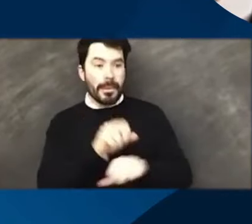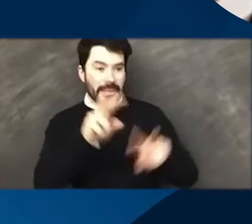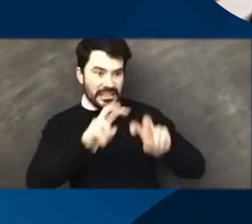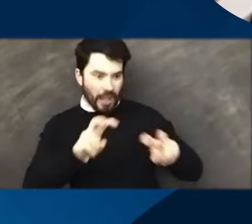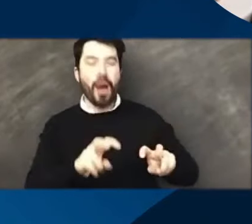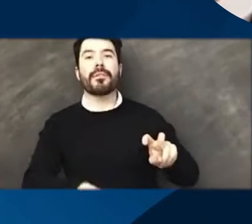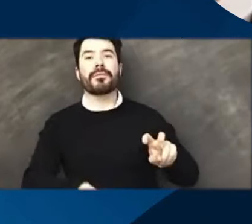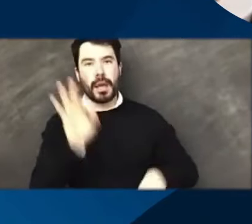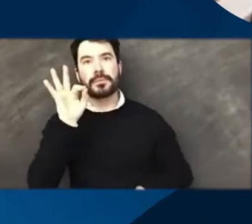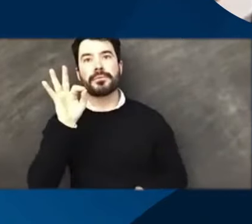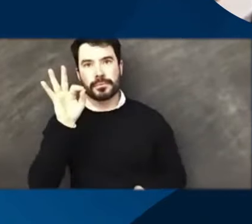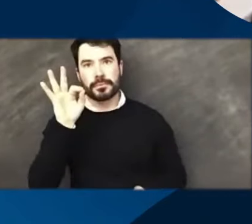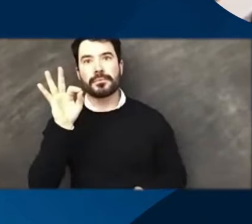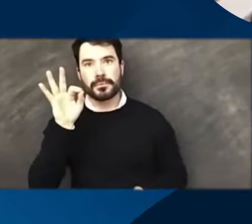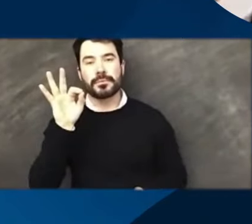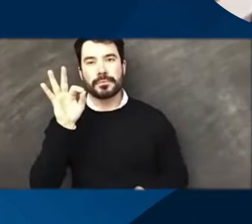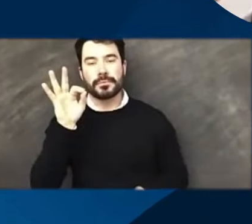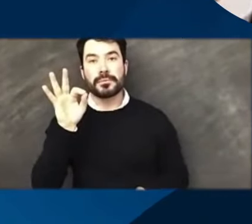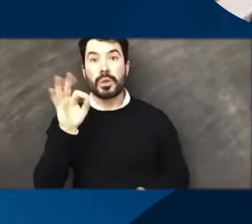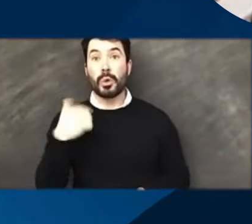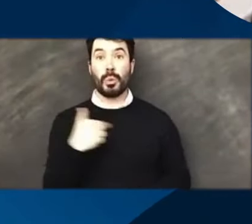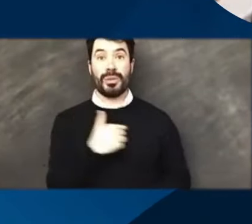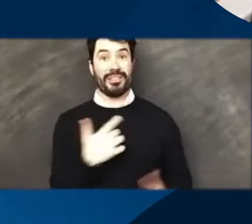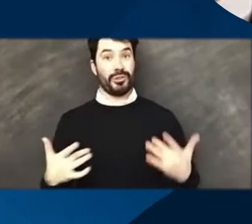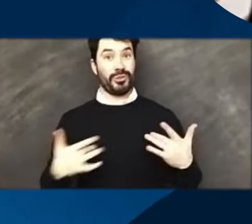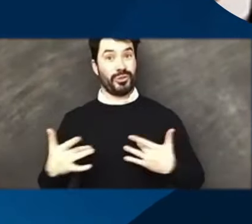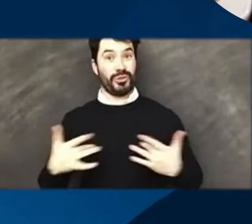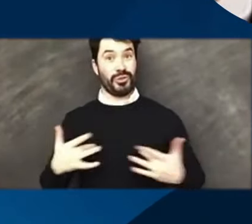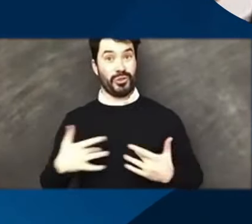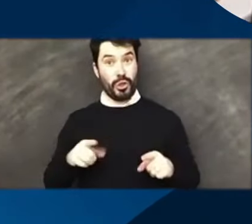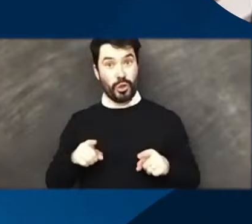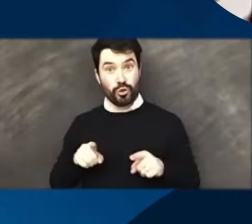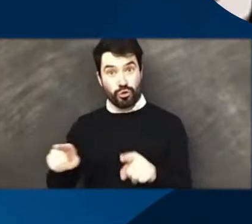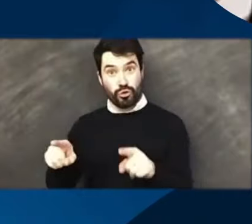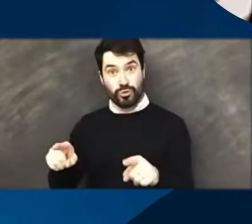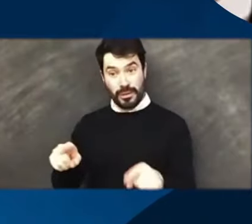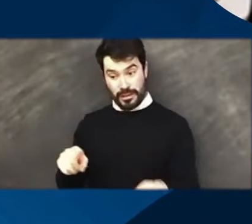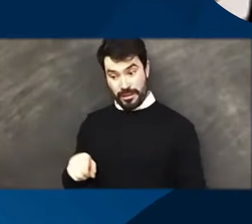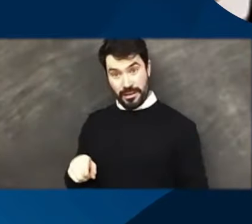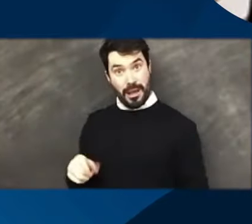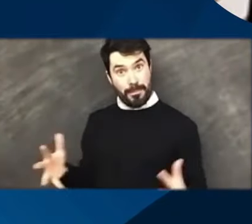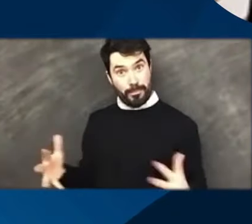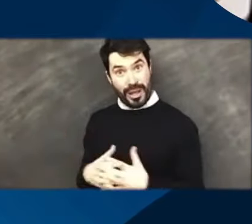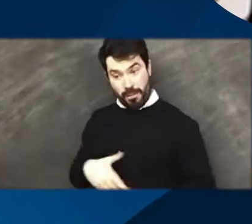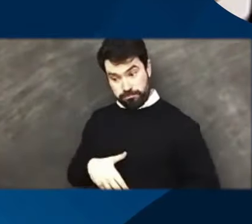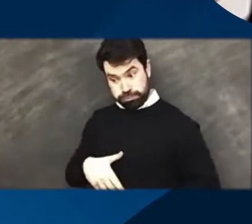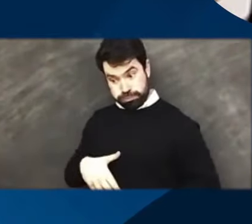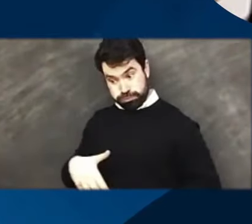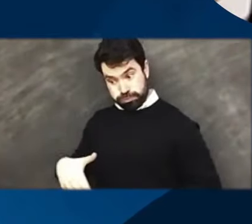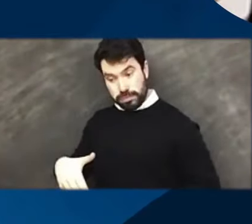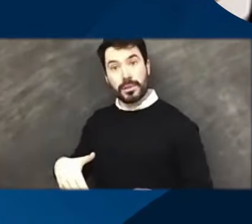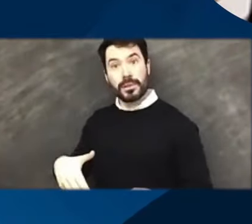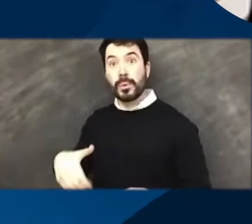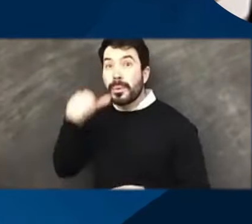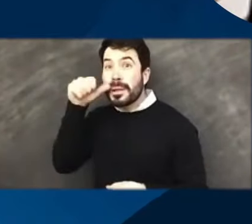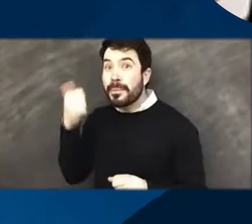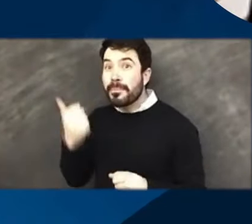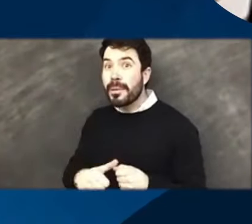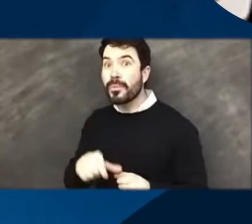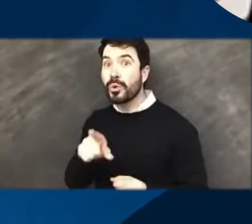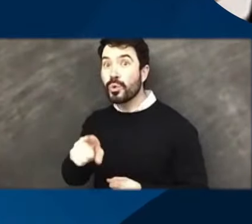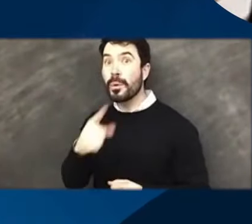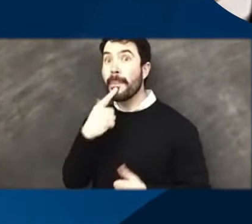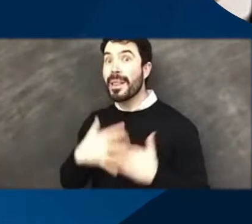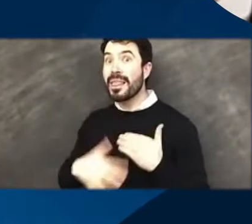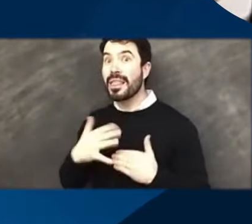that because in pregnancy, one of the other things that happens, like I said before, is that blood volume increases. There's